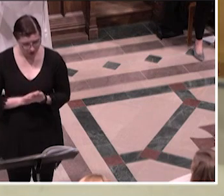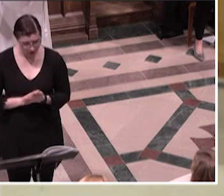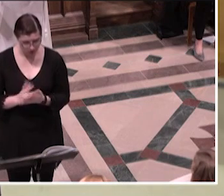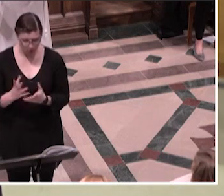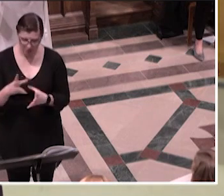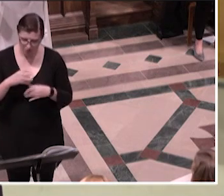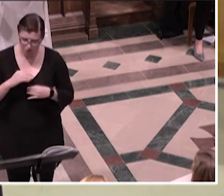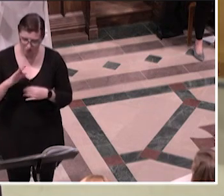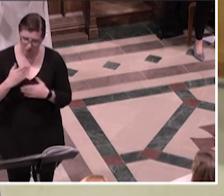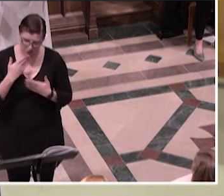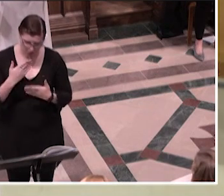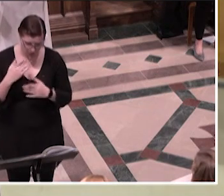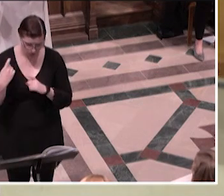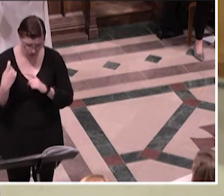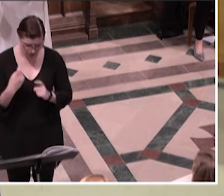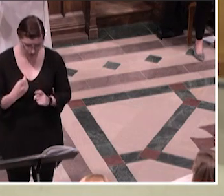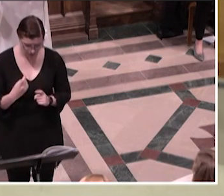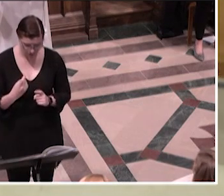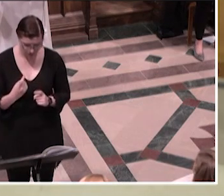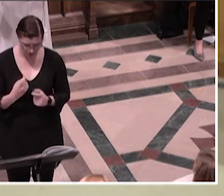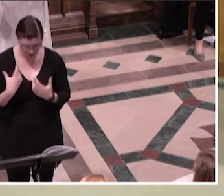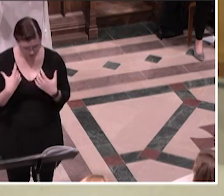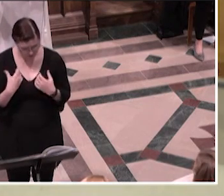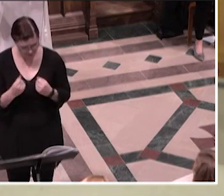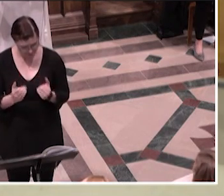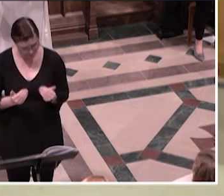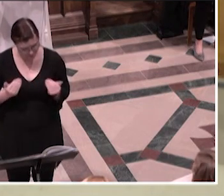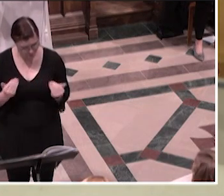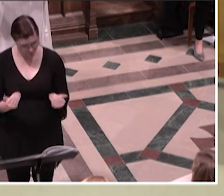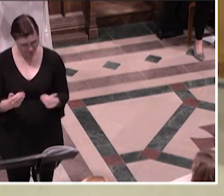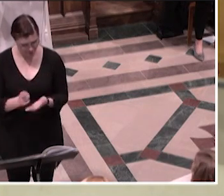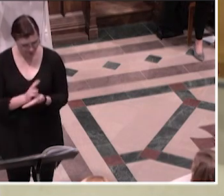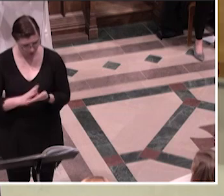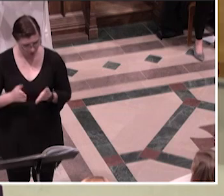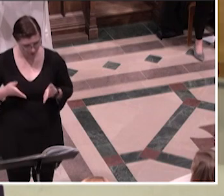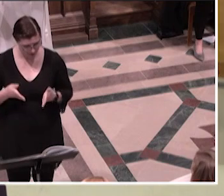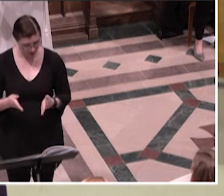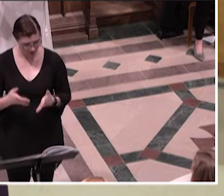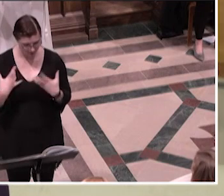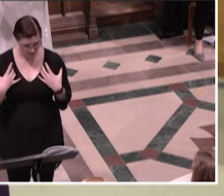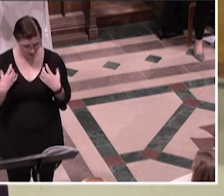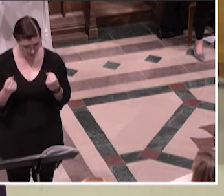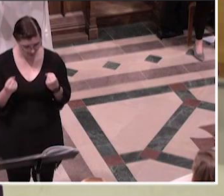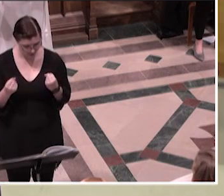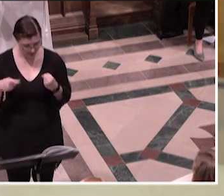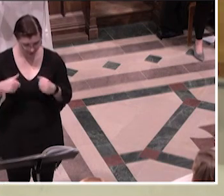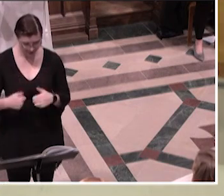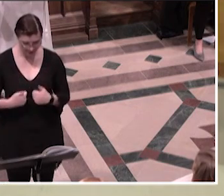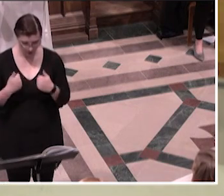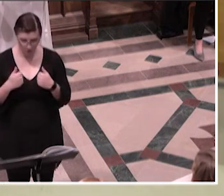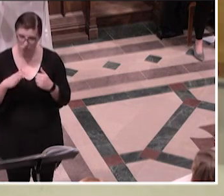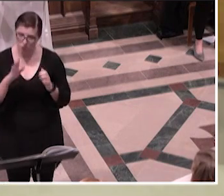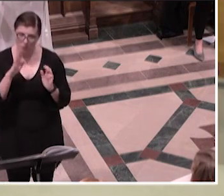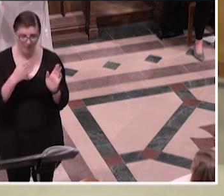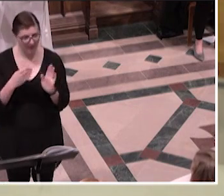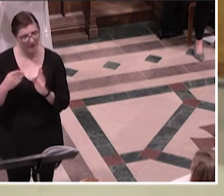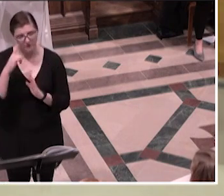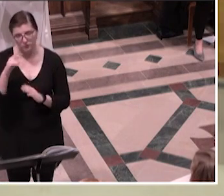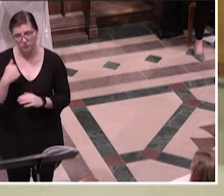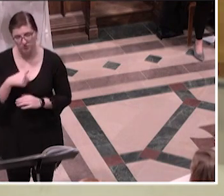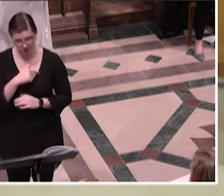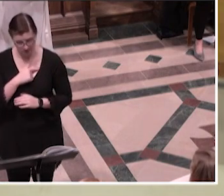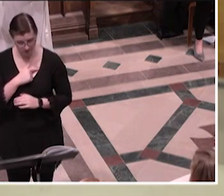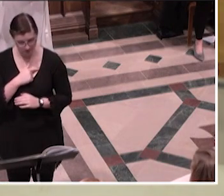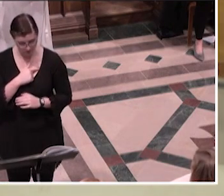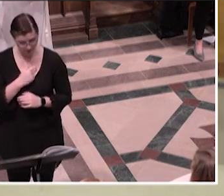courage on this holy path, confident in the radiant life that is your plan for us, made known and given